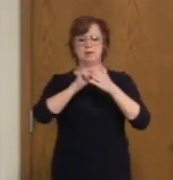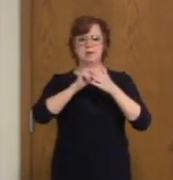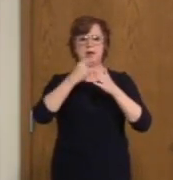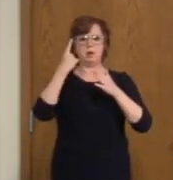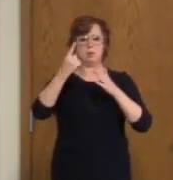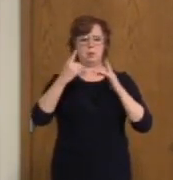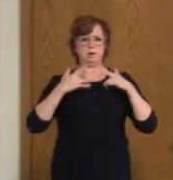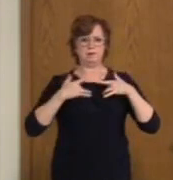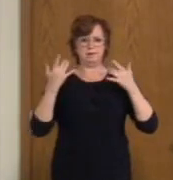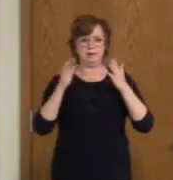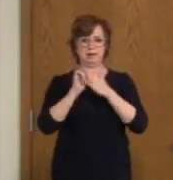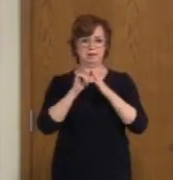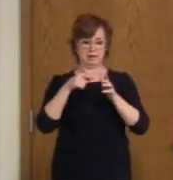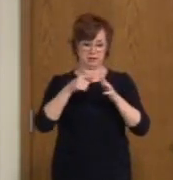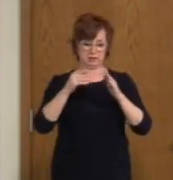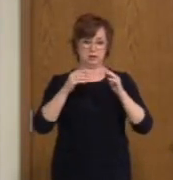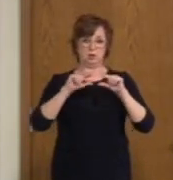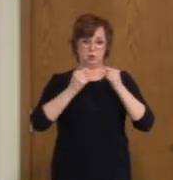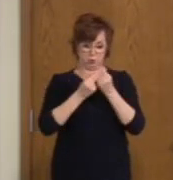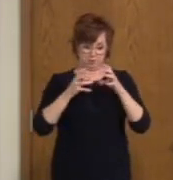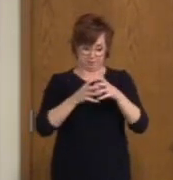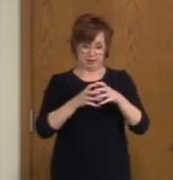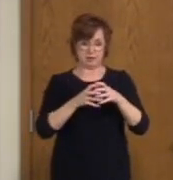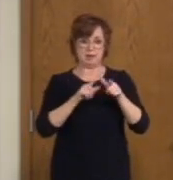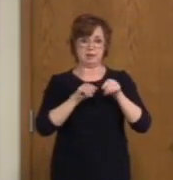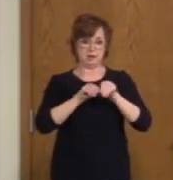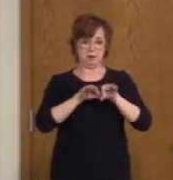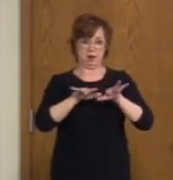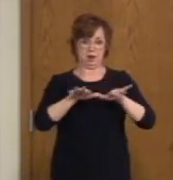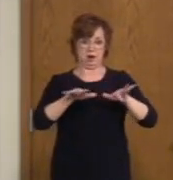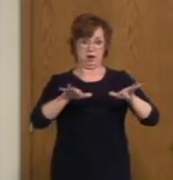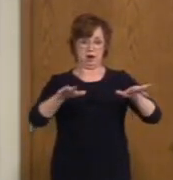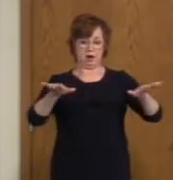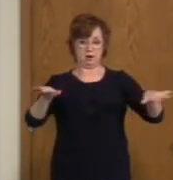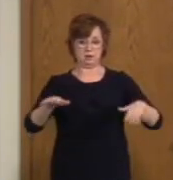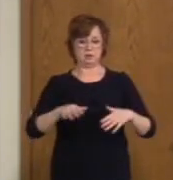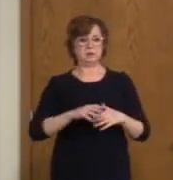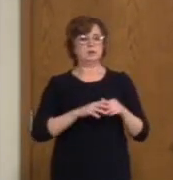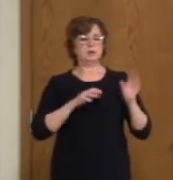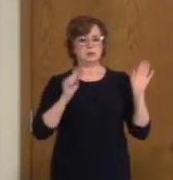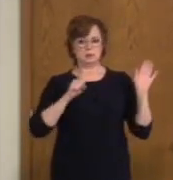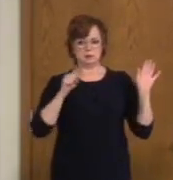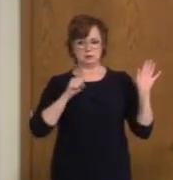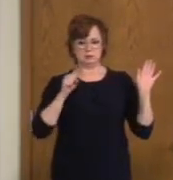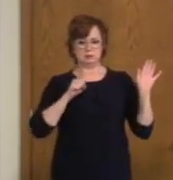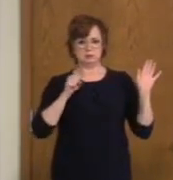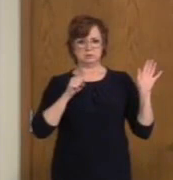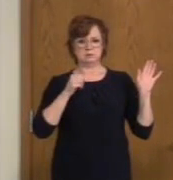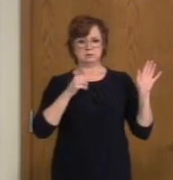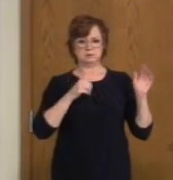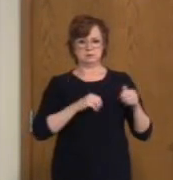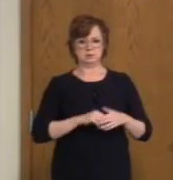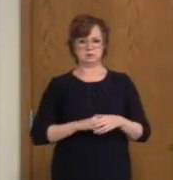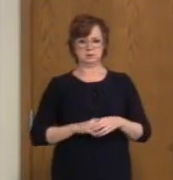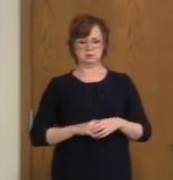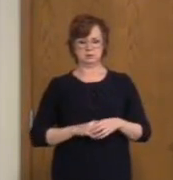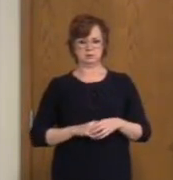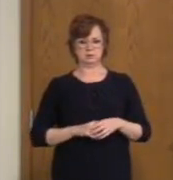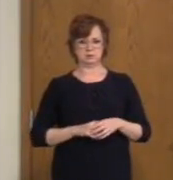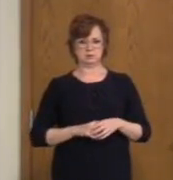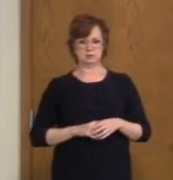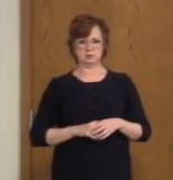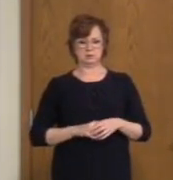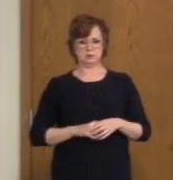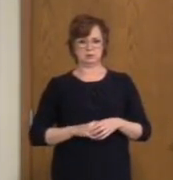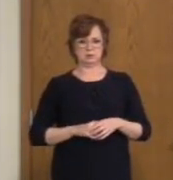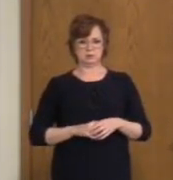surge there. Dr. Shahab, on that? Yeah, so thankfully, because of the baseline restrictions that